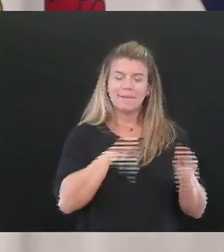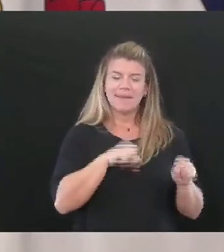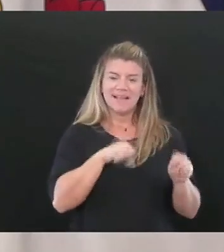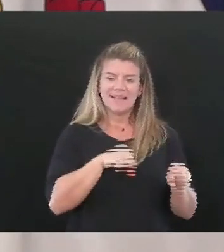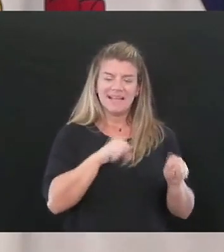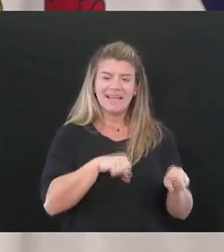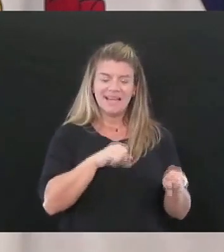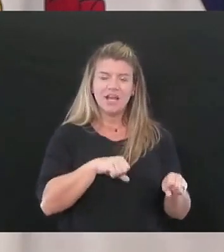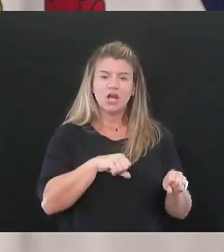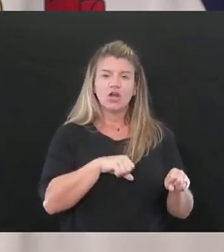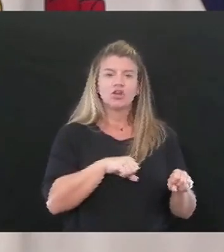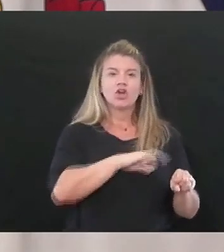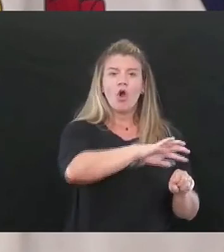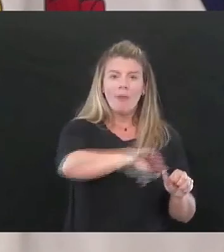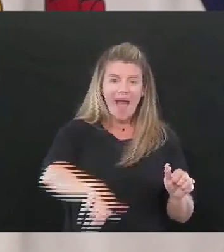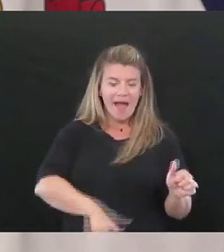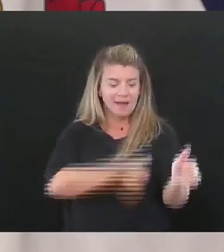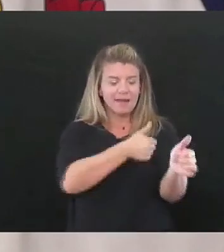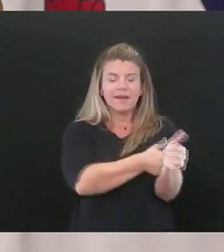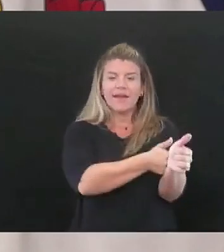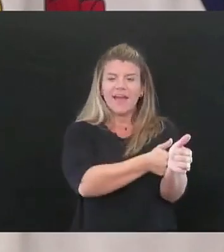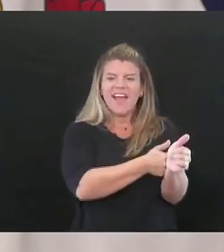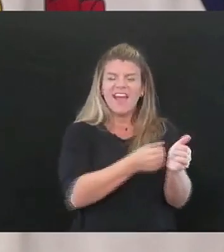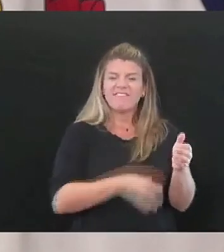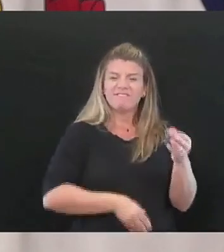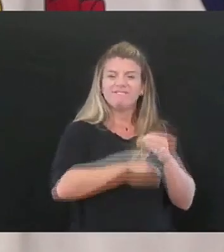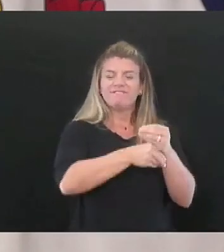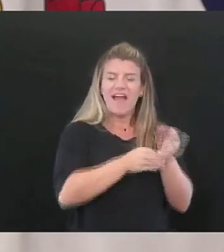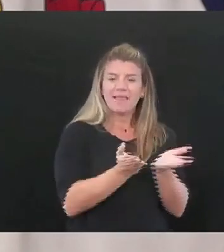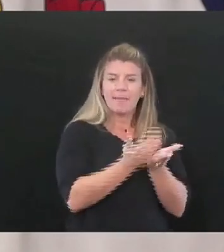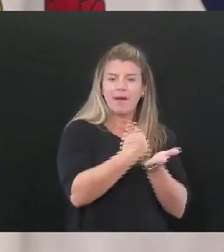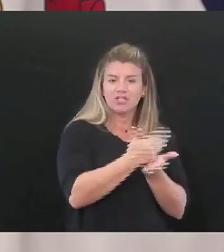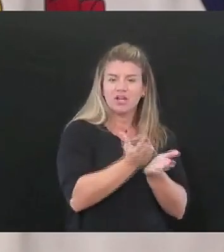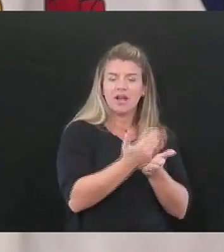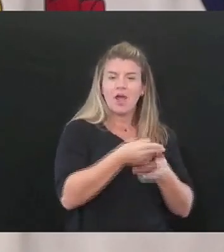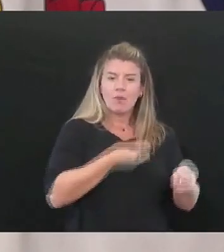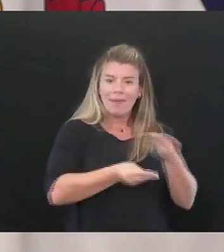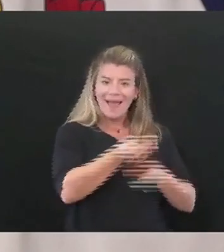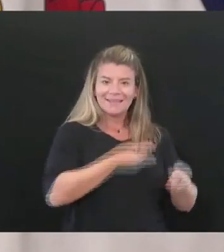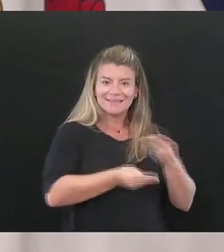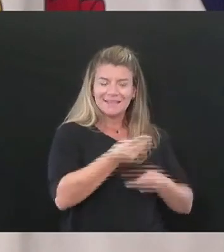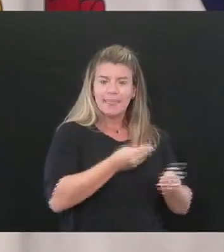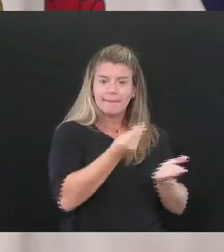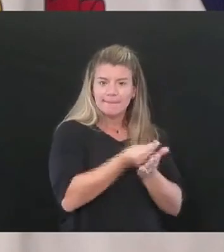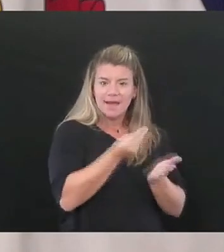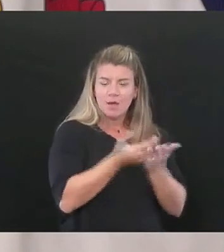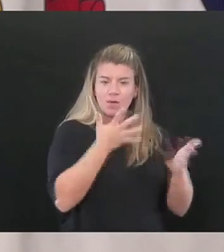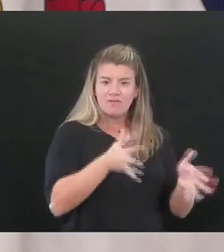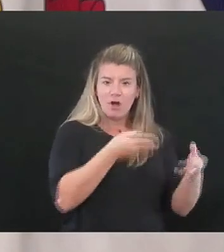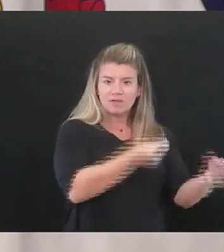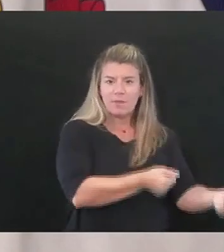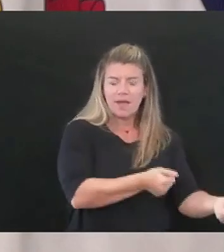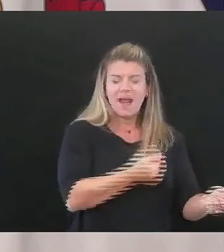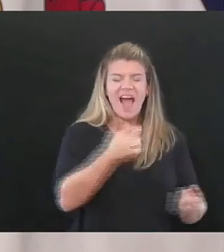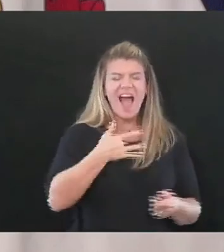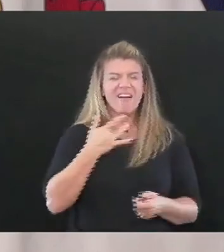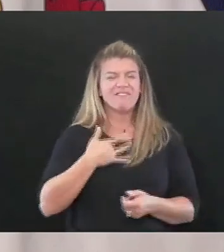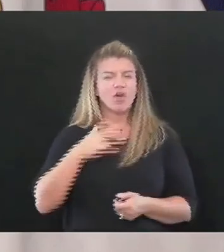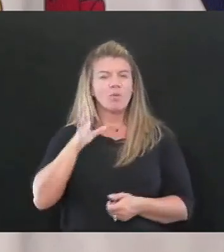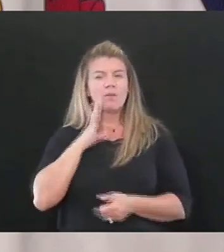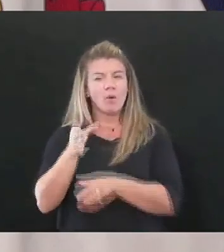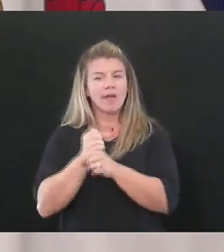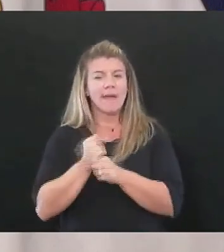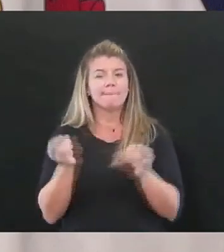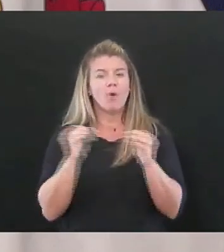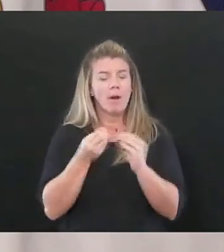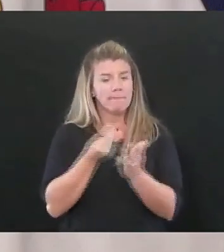and basically revenue replace. We absolutely, I think, will end up getting a few more dollars to the